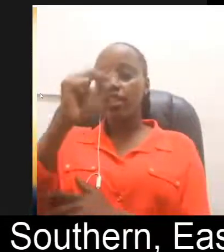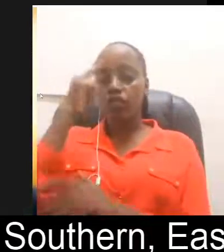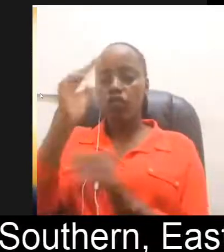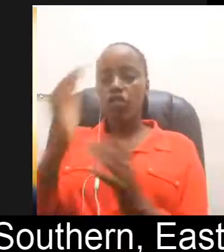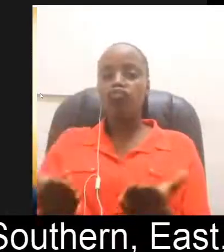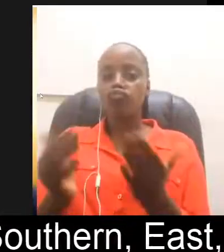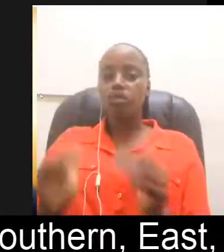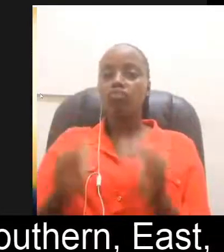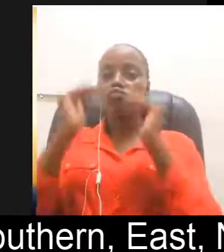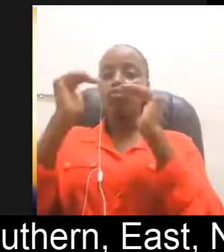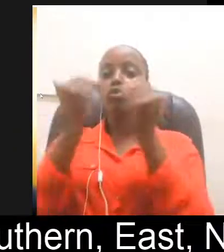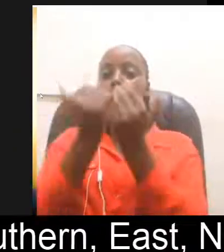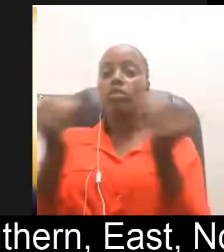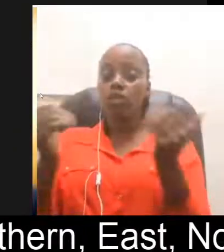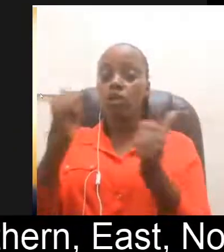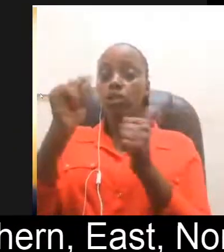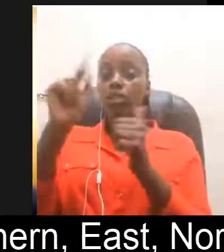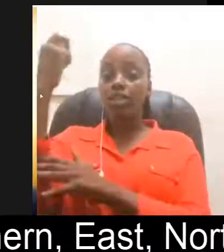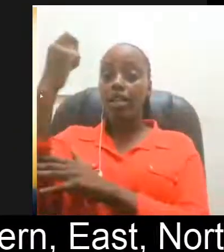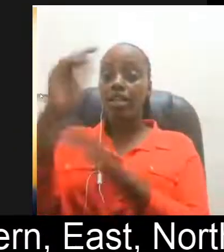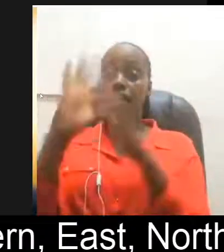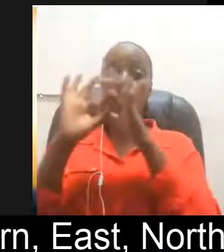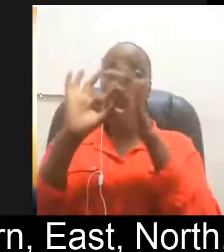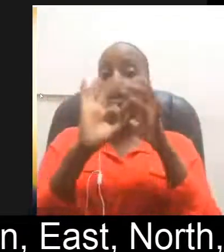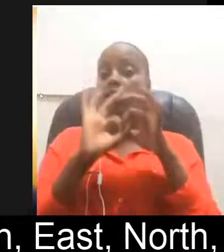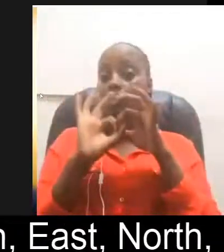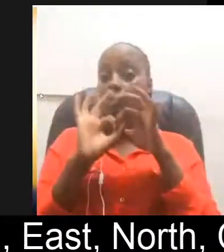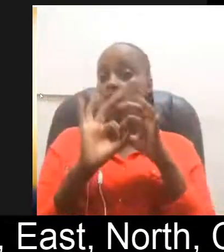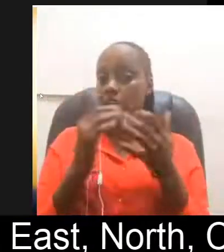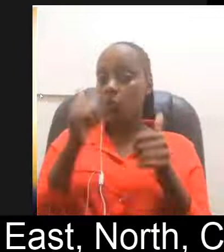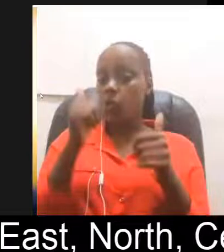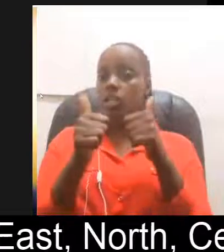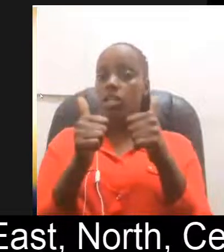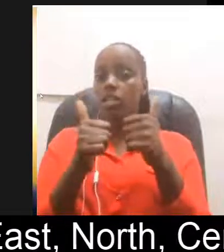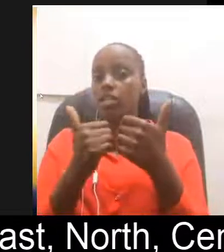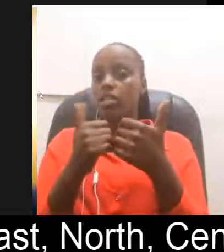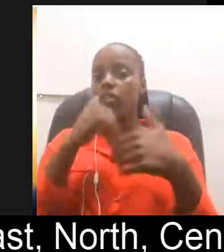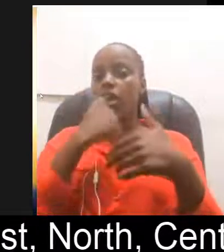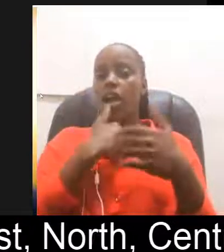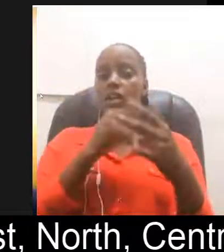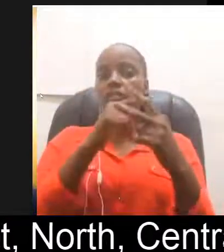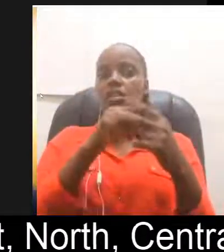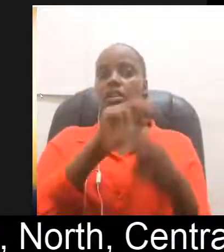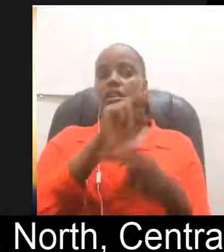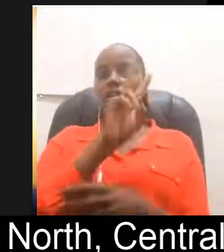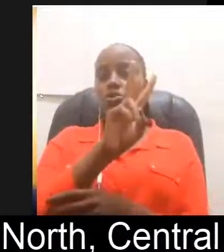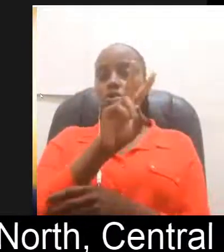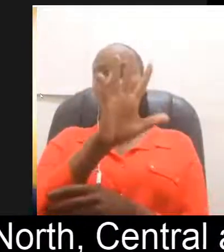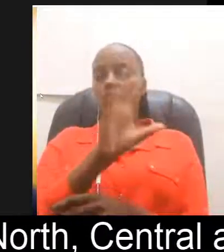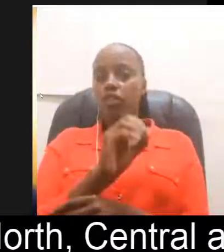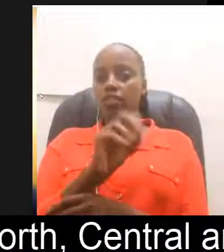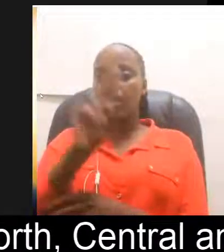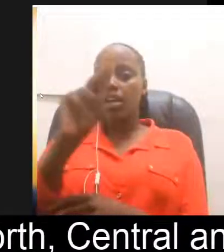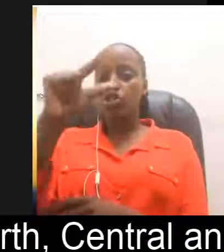is the Kenyan coalition that is made up of 250 NGOs across the